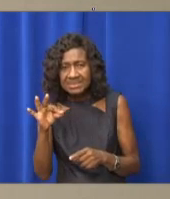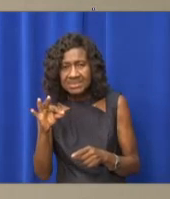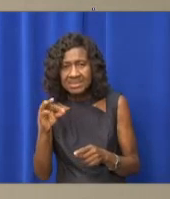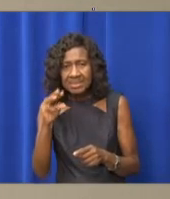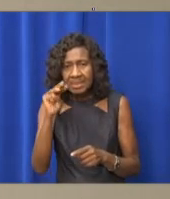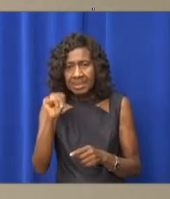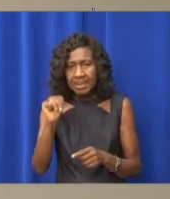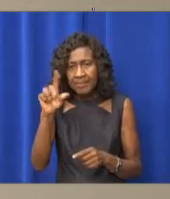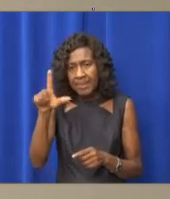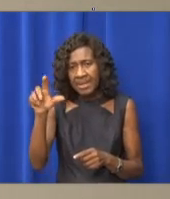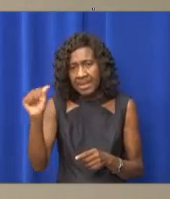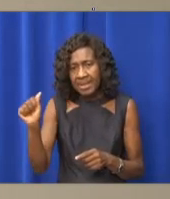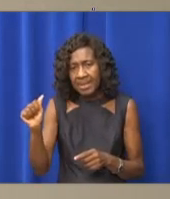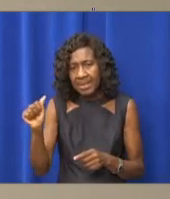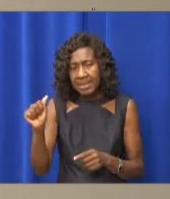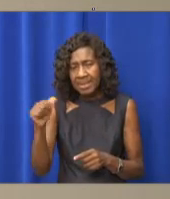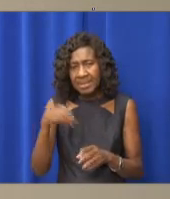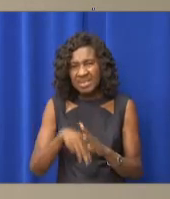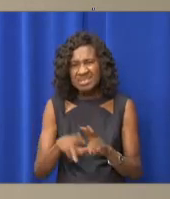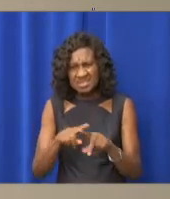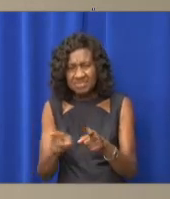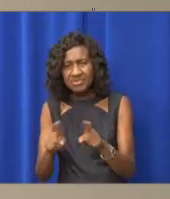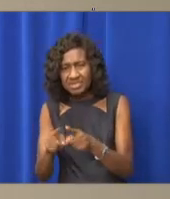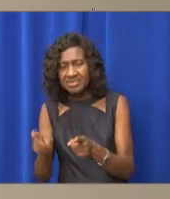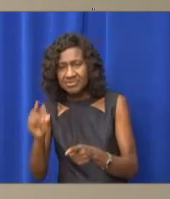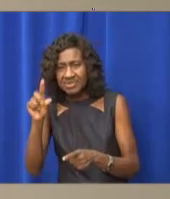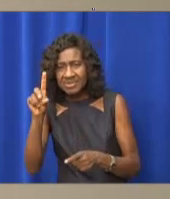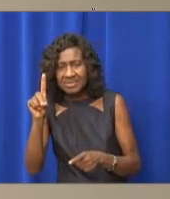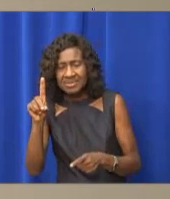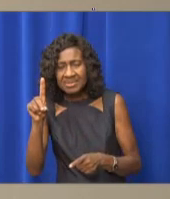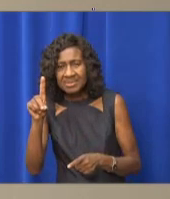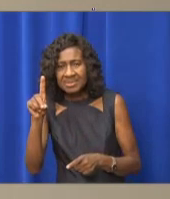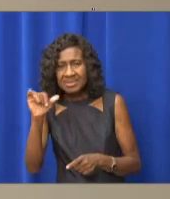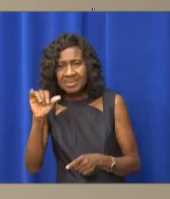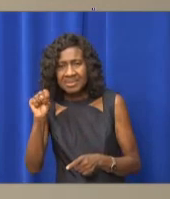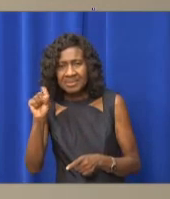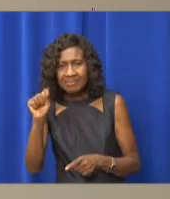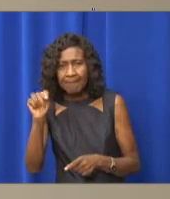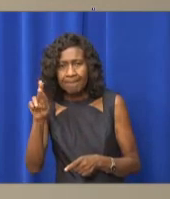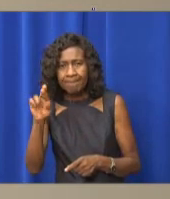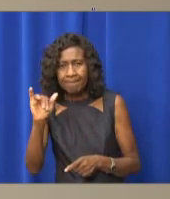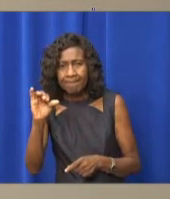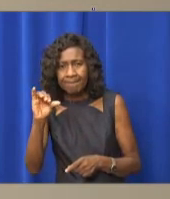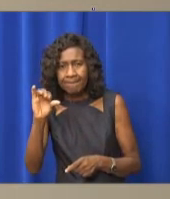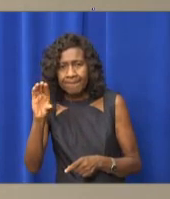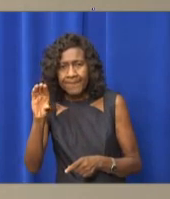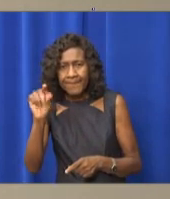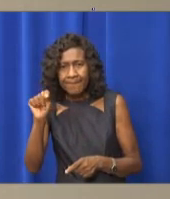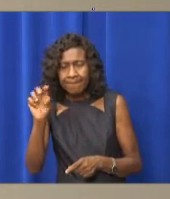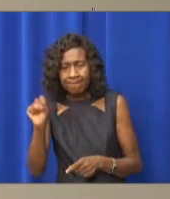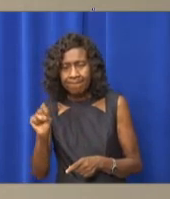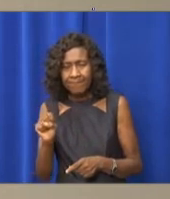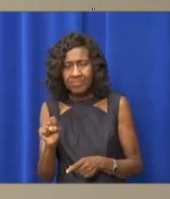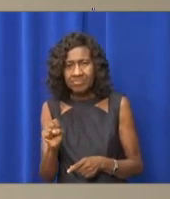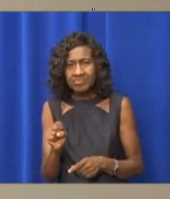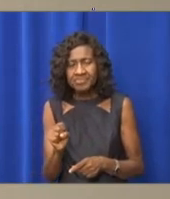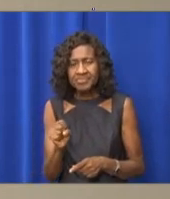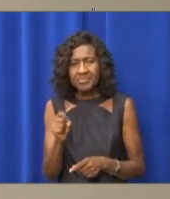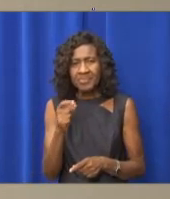19 constituencies for them to collect the second set of masks. I think the chief